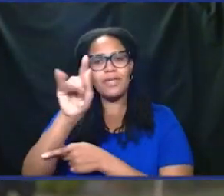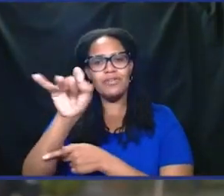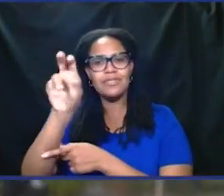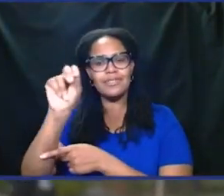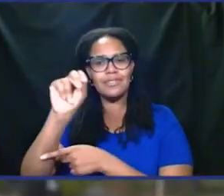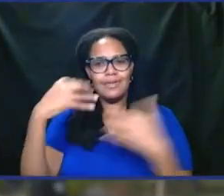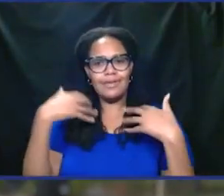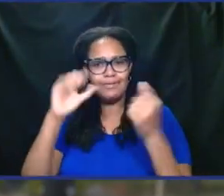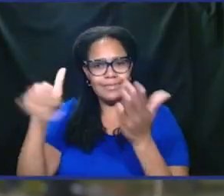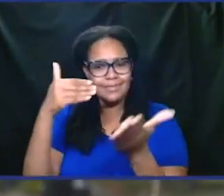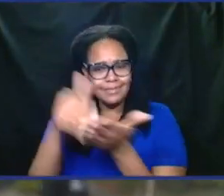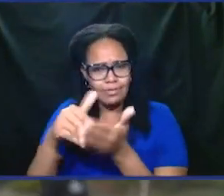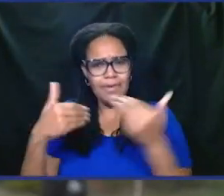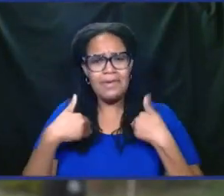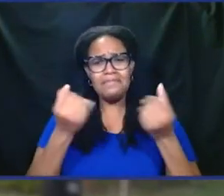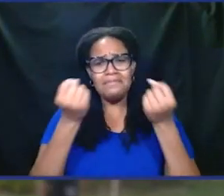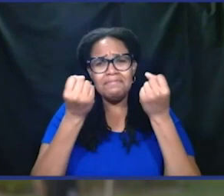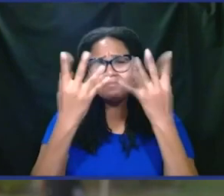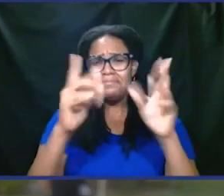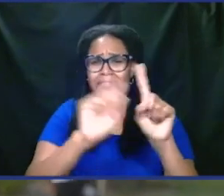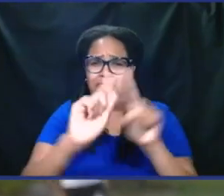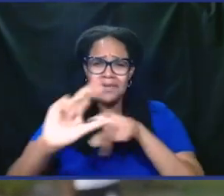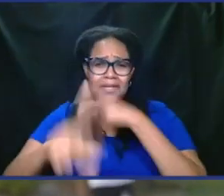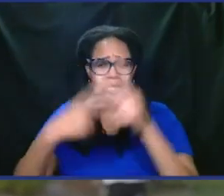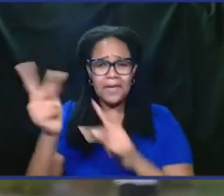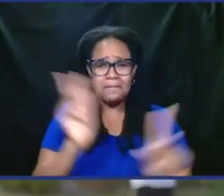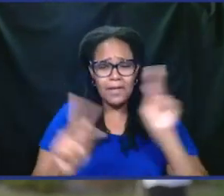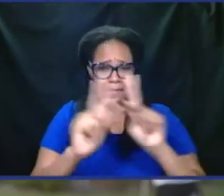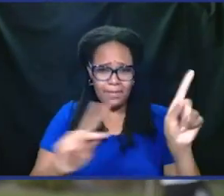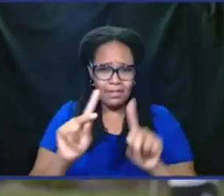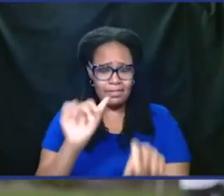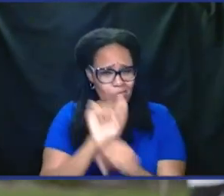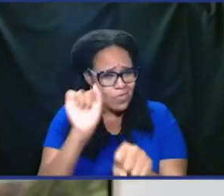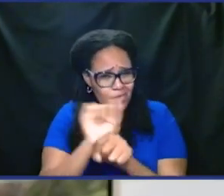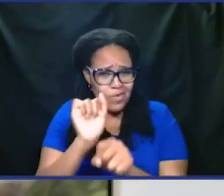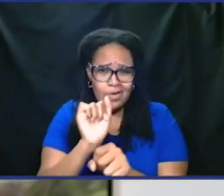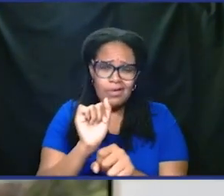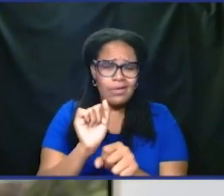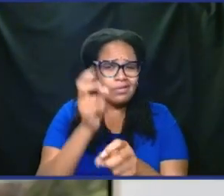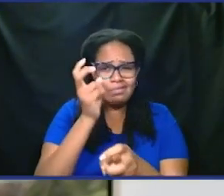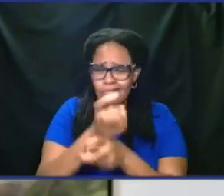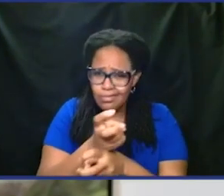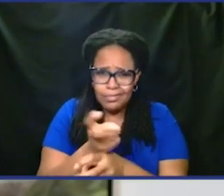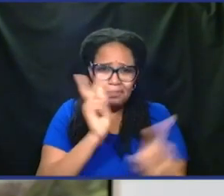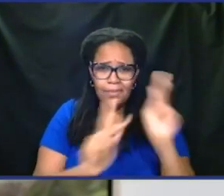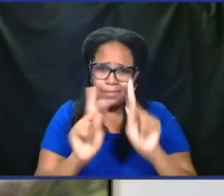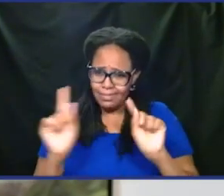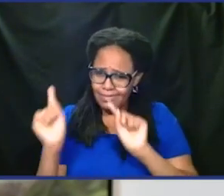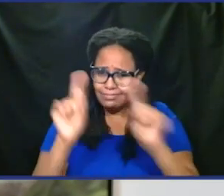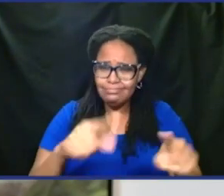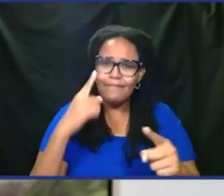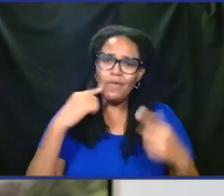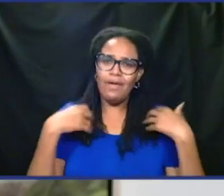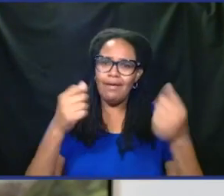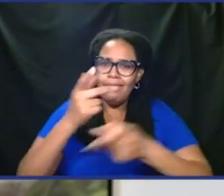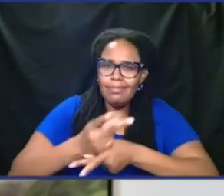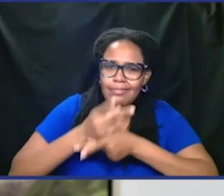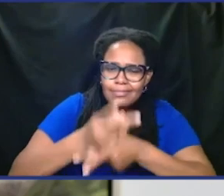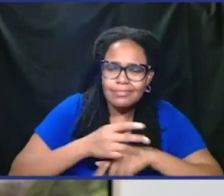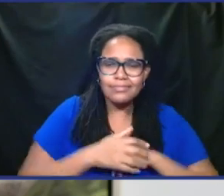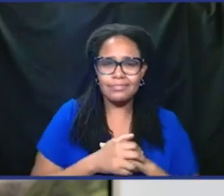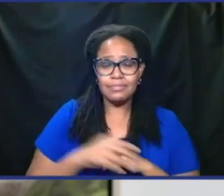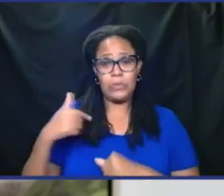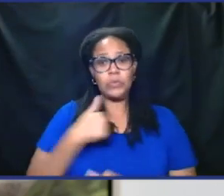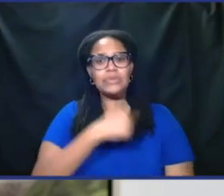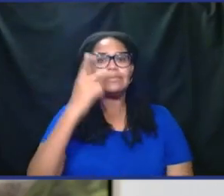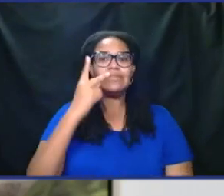landscapers, and truck drivers, my hardworking neighbors, come to get their health care. At Good Samaritan Health Center, we see individuals and families